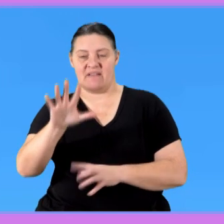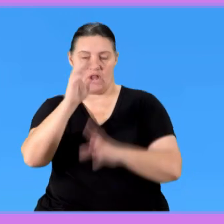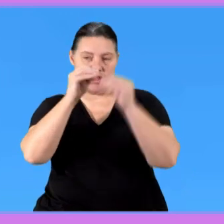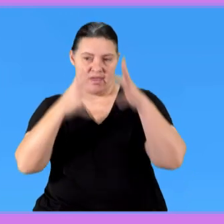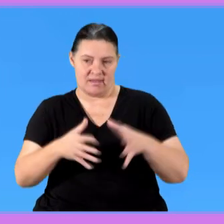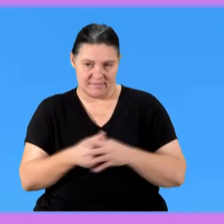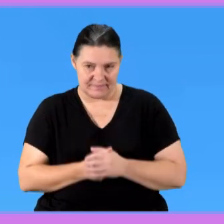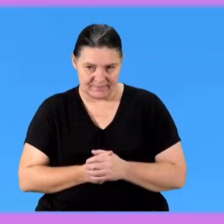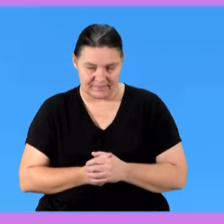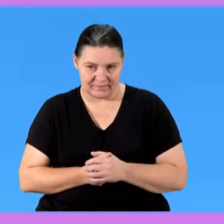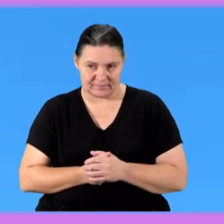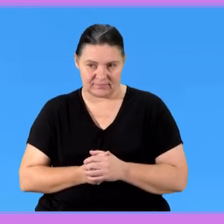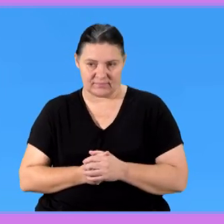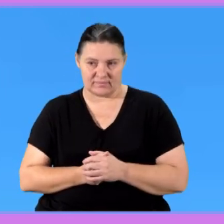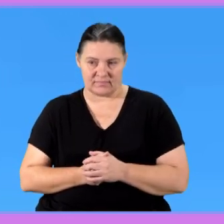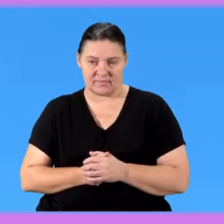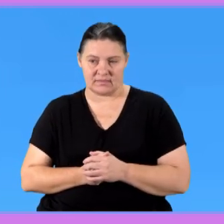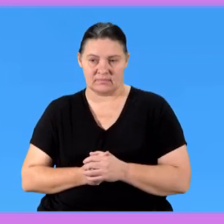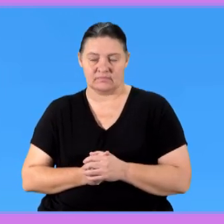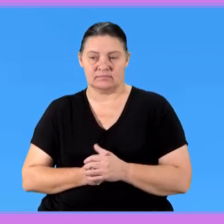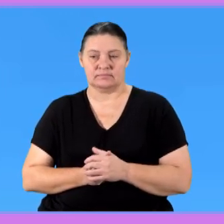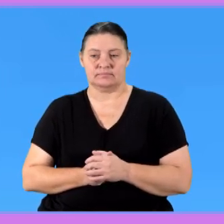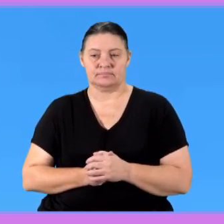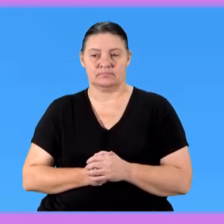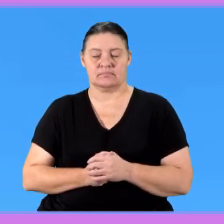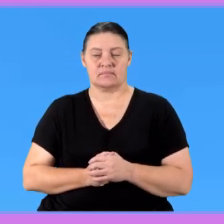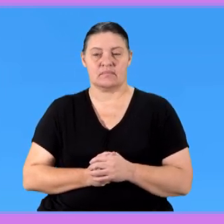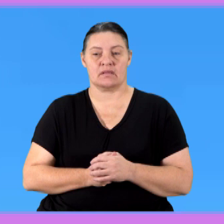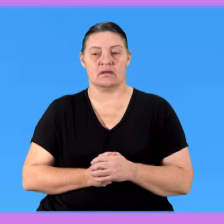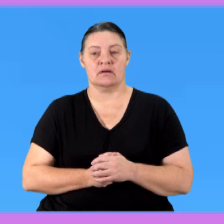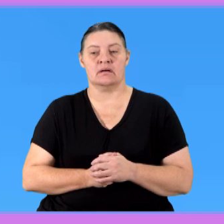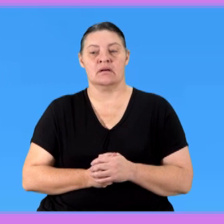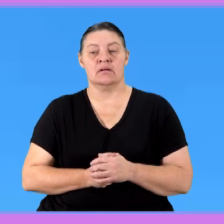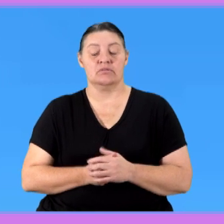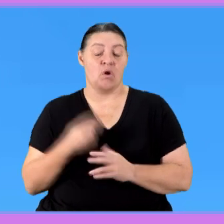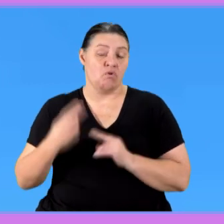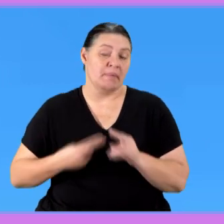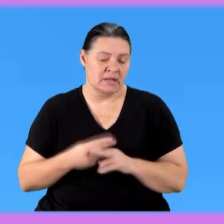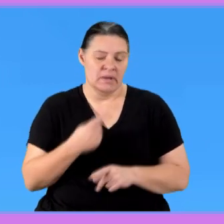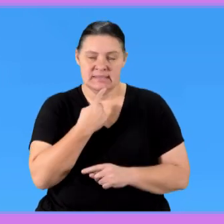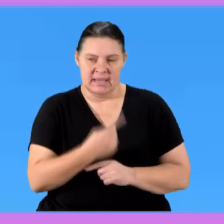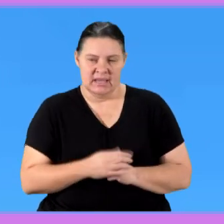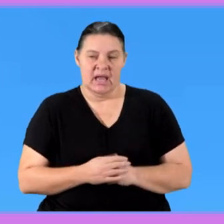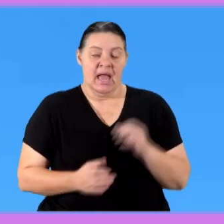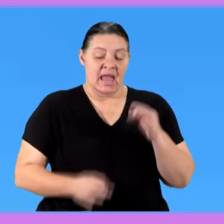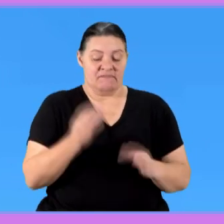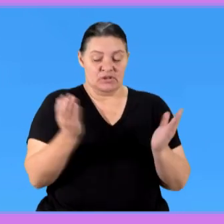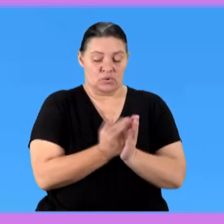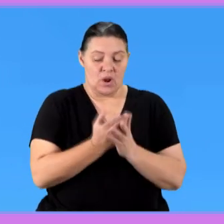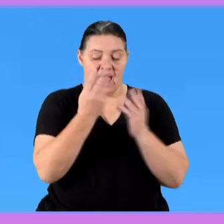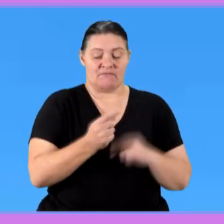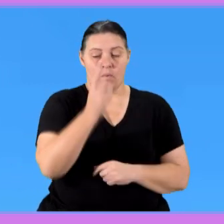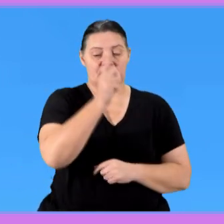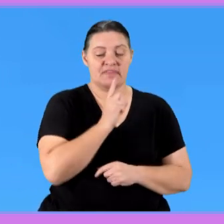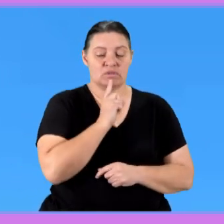265 learners. Right, so I'll indicate that. Learners. So to repeat, we are saying, if the school